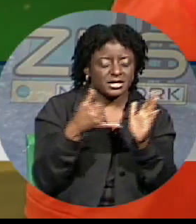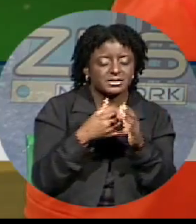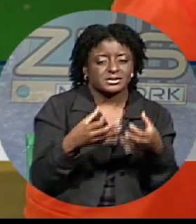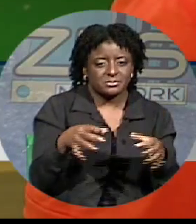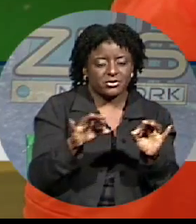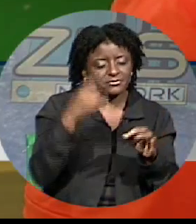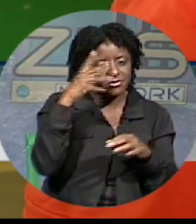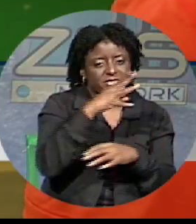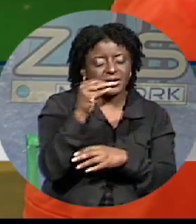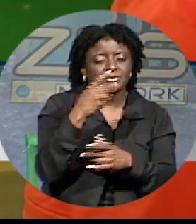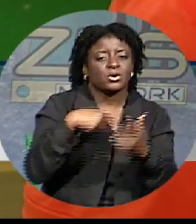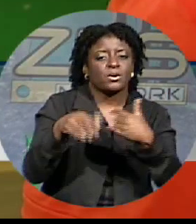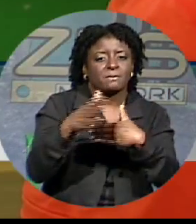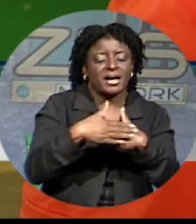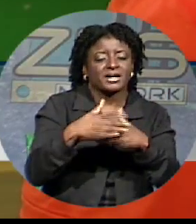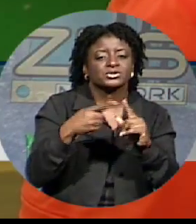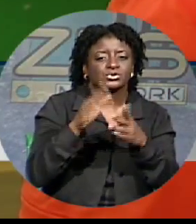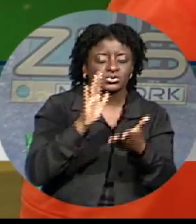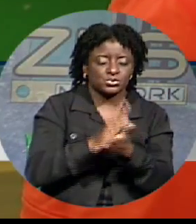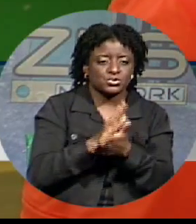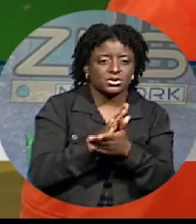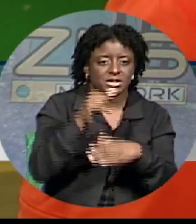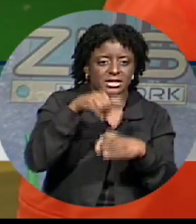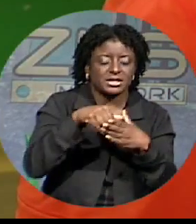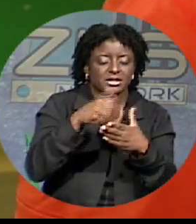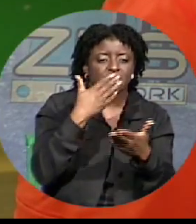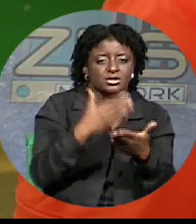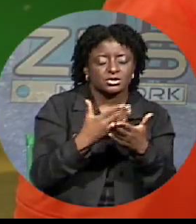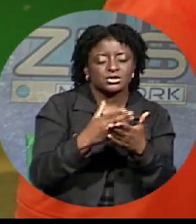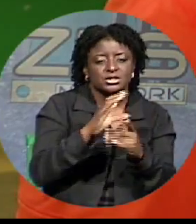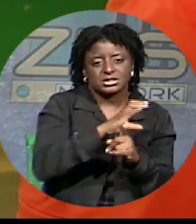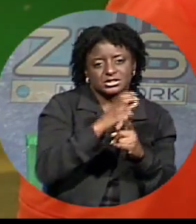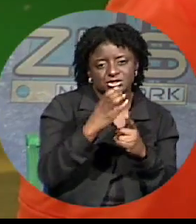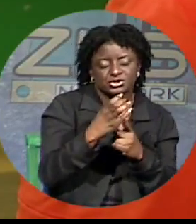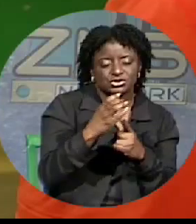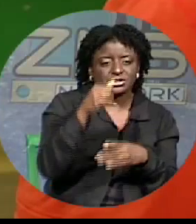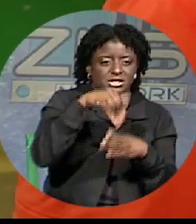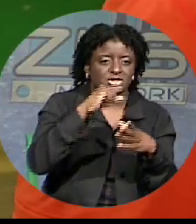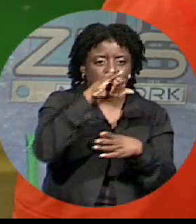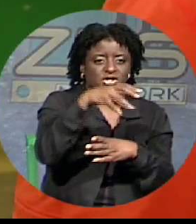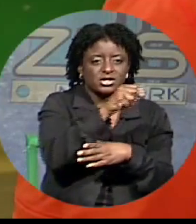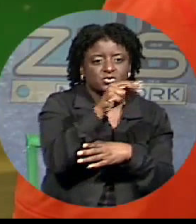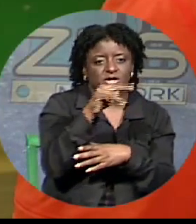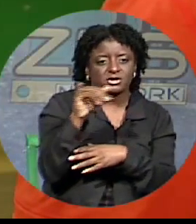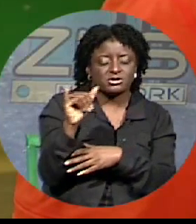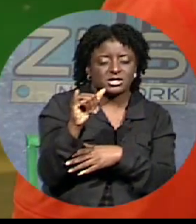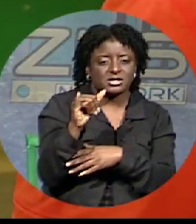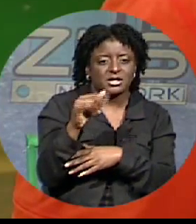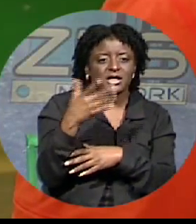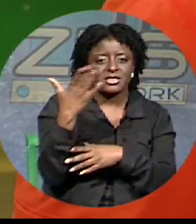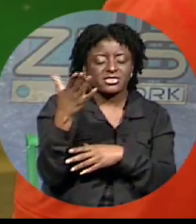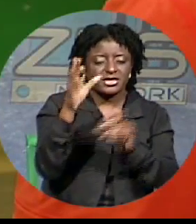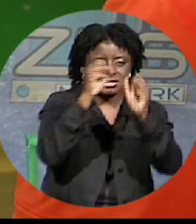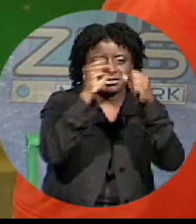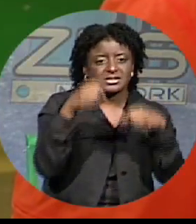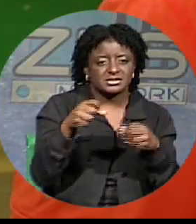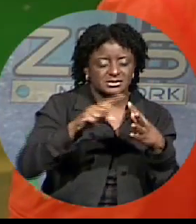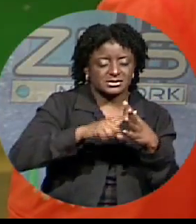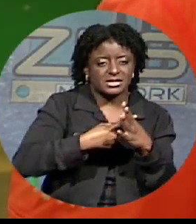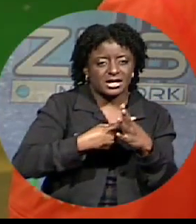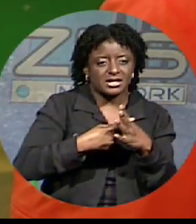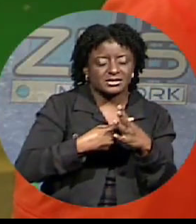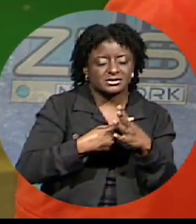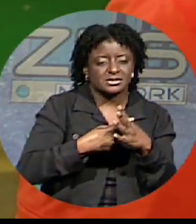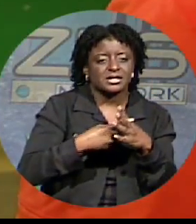shape and condition, especially come January. The season really begins, especially with the